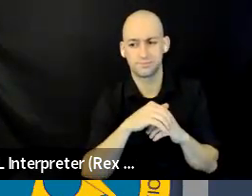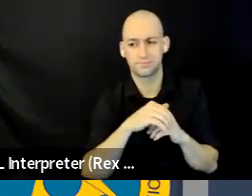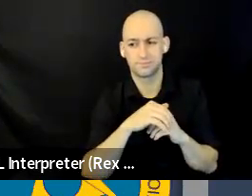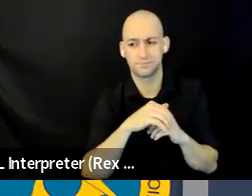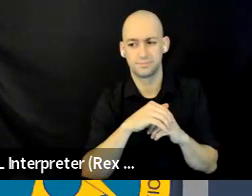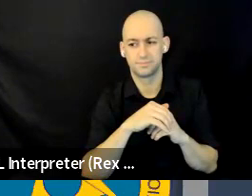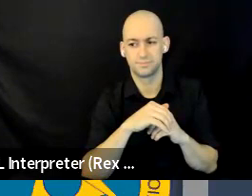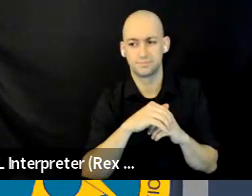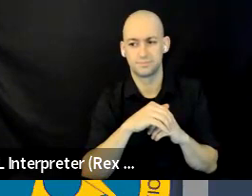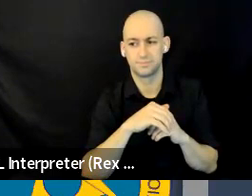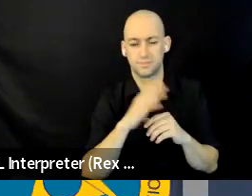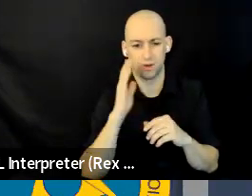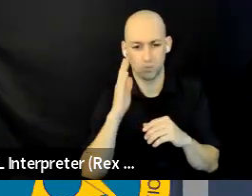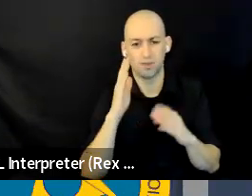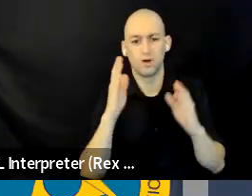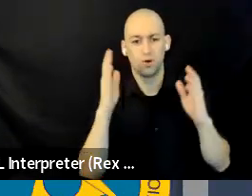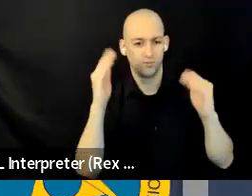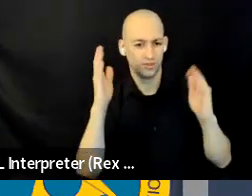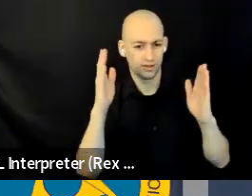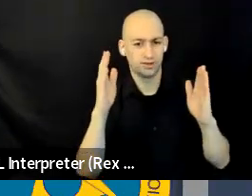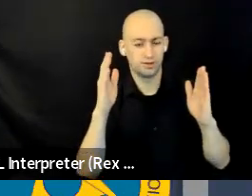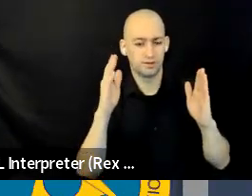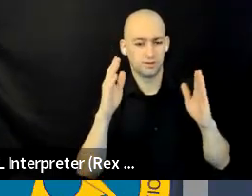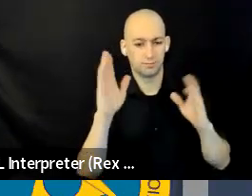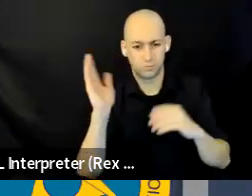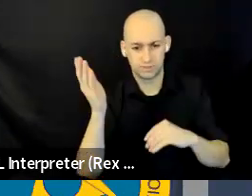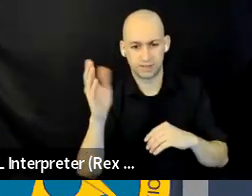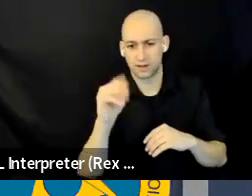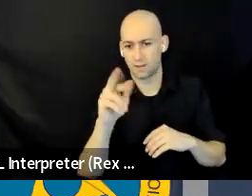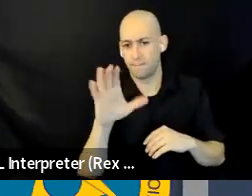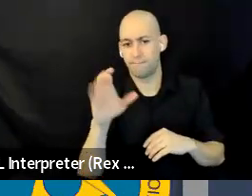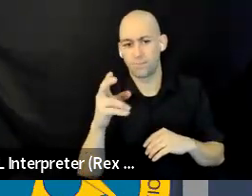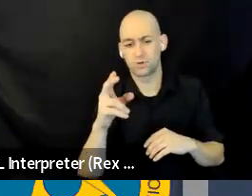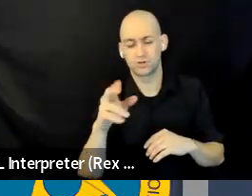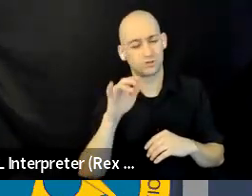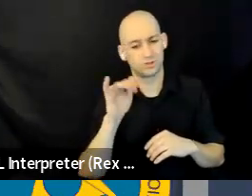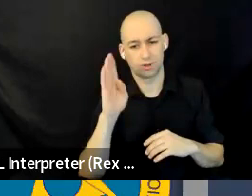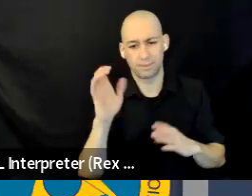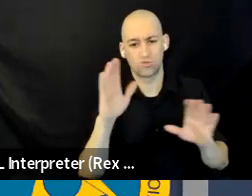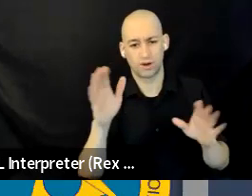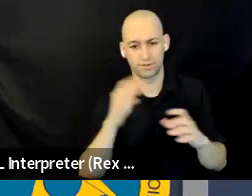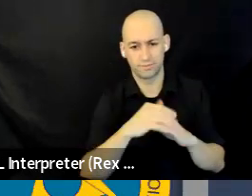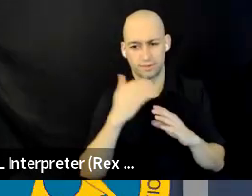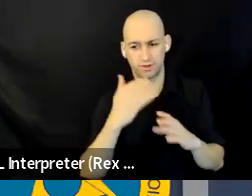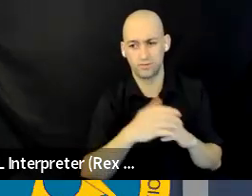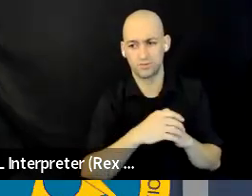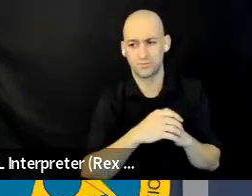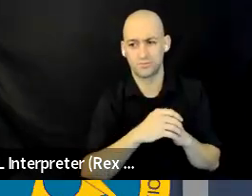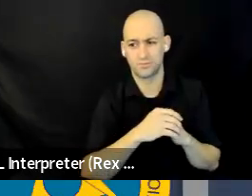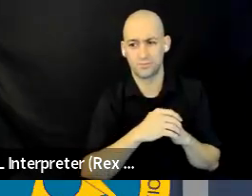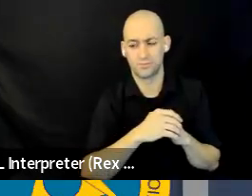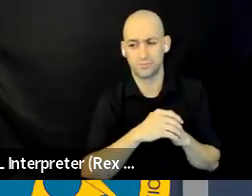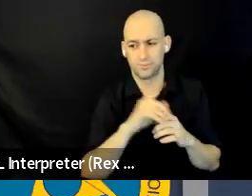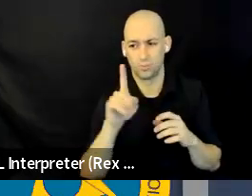You're welcome. And we will hopefully be presenting in March. That'd be great. Great. Thank you. Thank you. One question, I'm